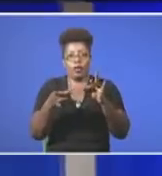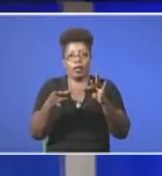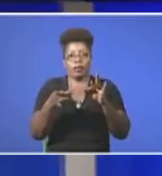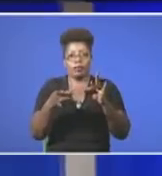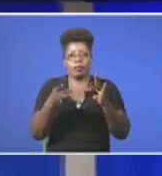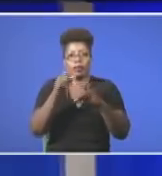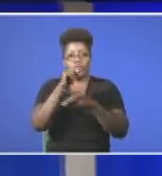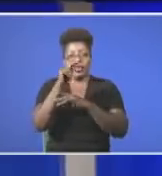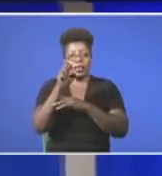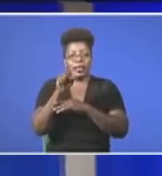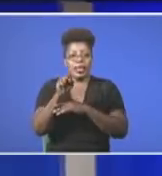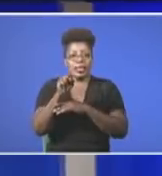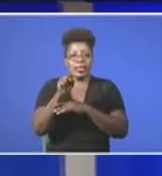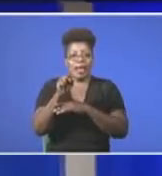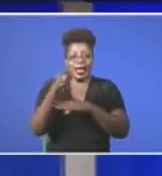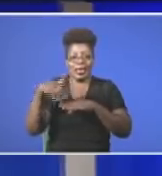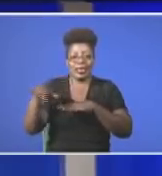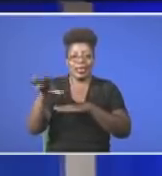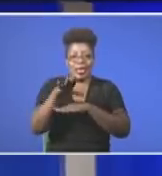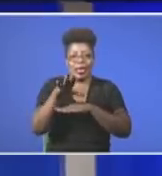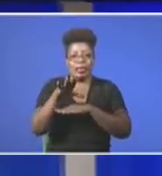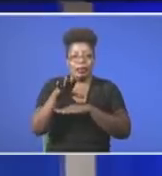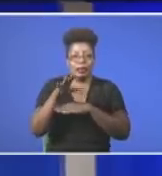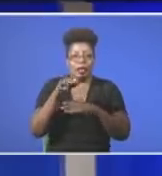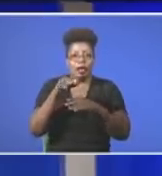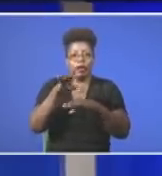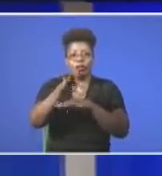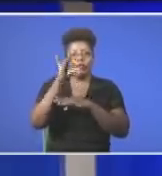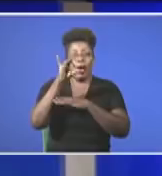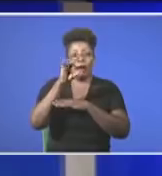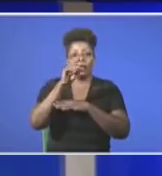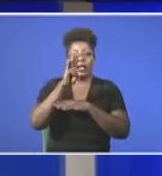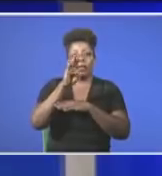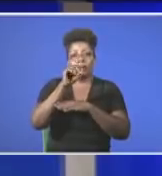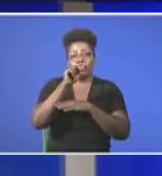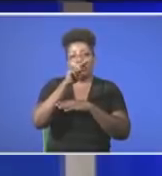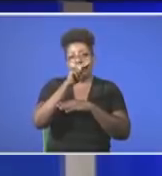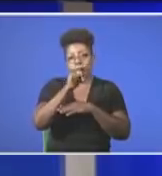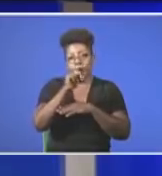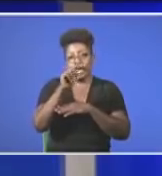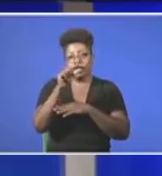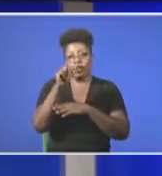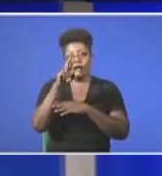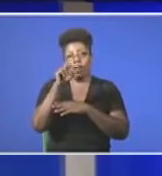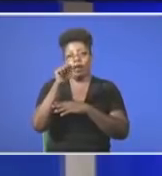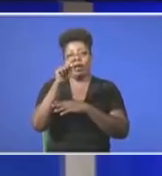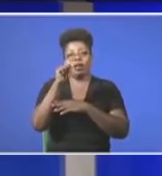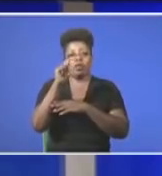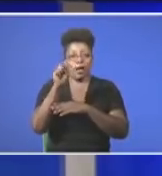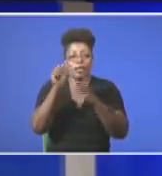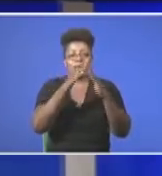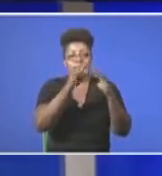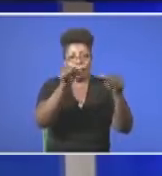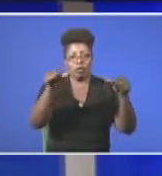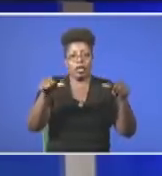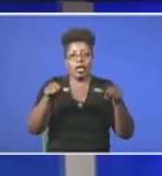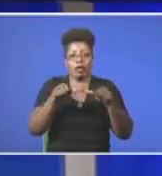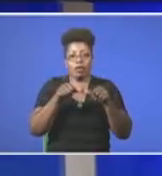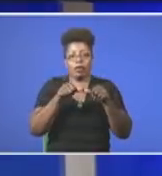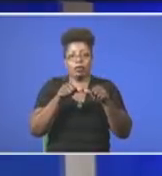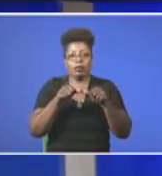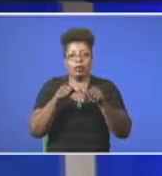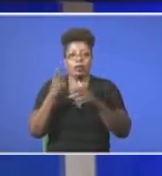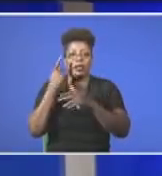scene of a body that was found in the Bain and Grantstown constituency. Our Kelsey Johnson joins us live with the latest details. Good evening,